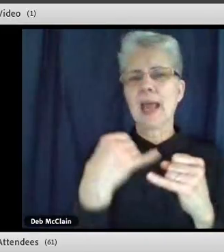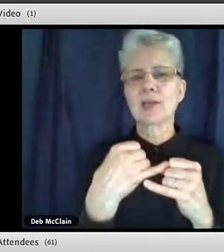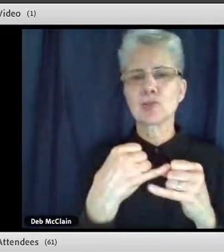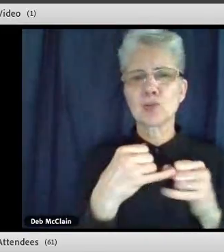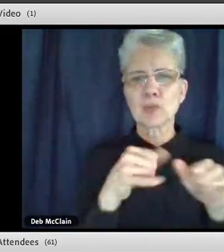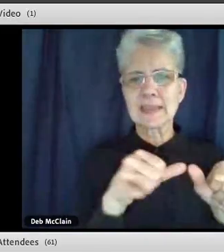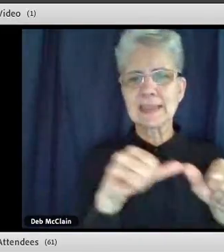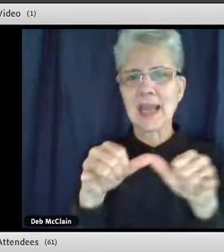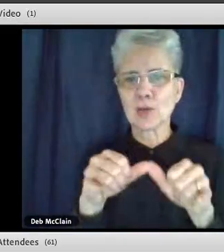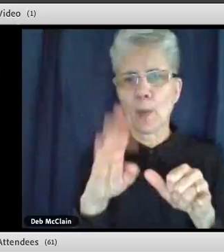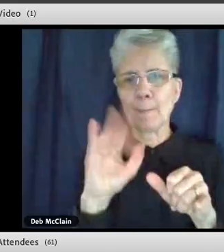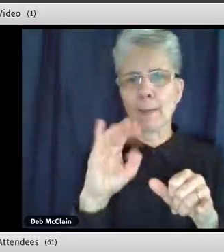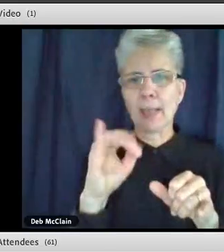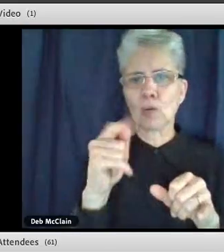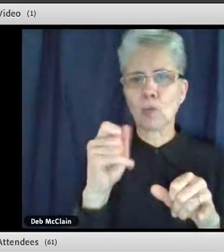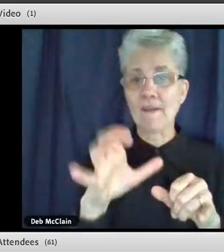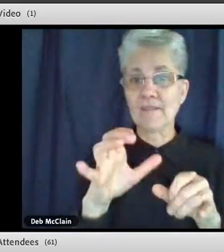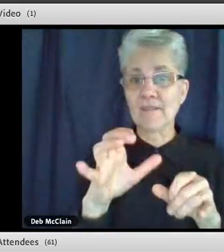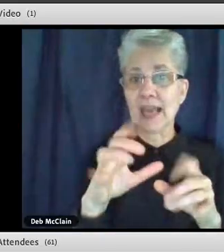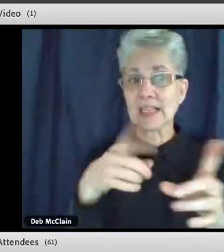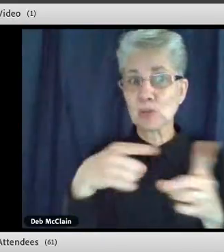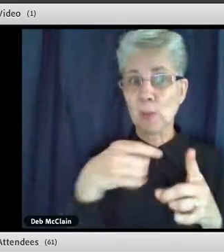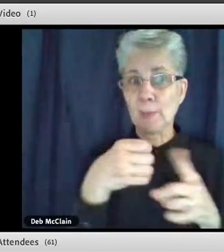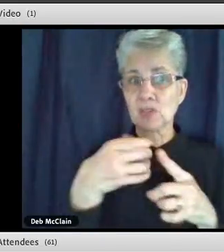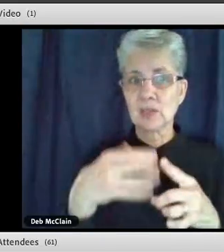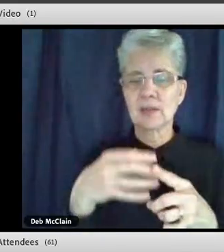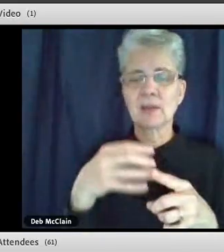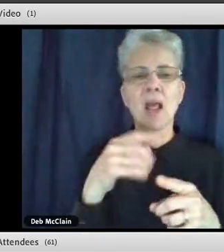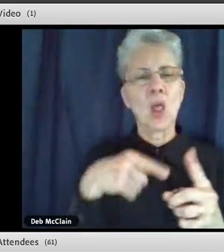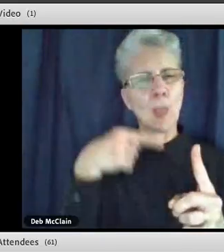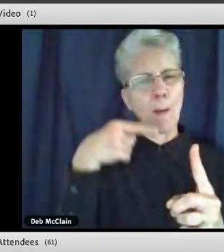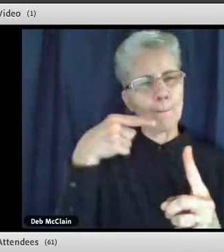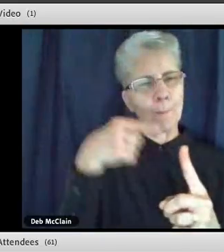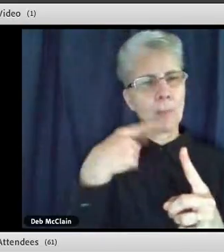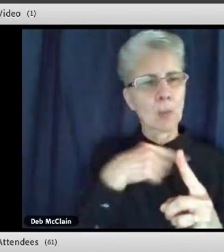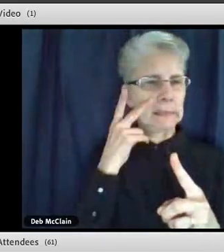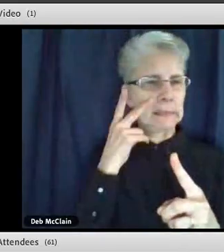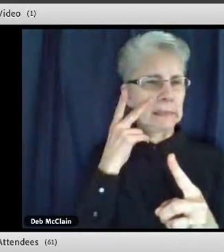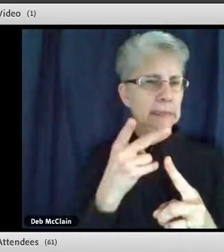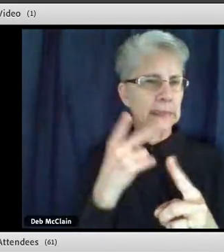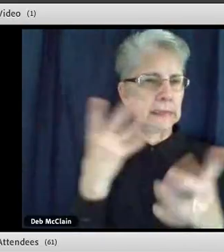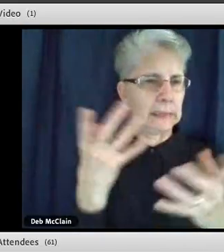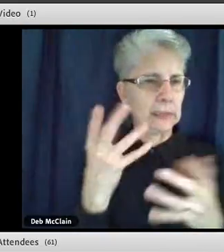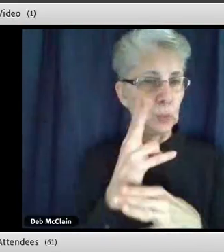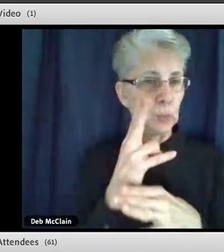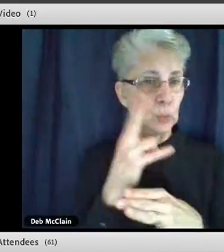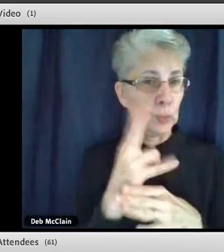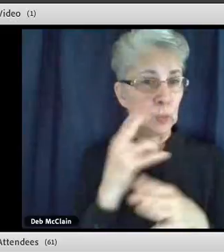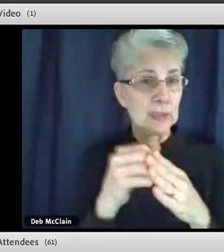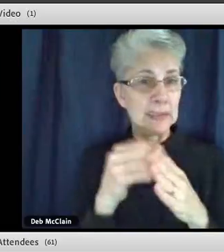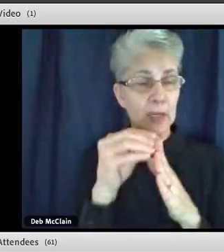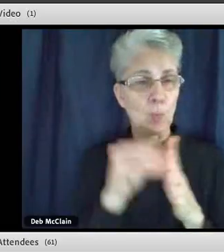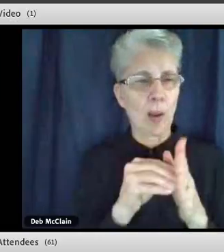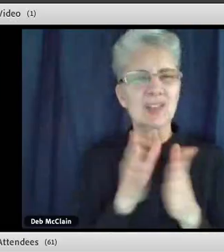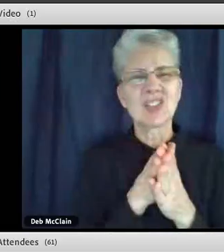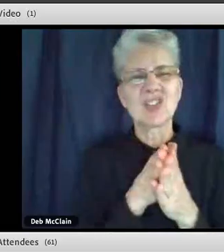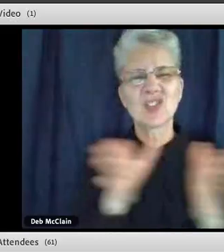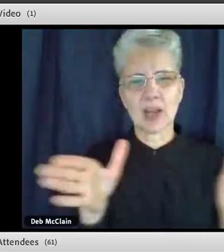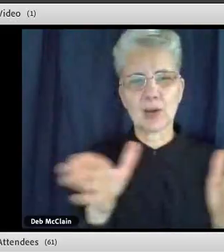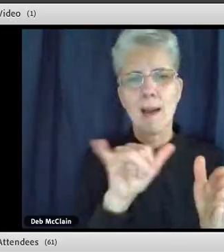description. The primary one that we see used in records is the general one, so the ISBD